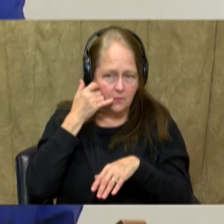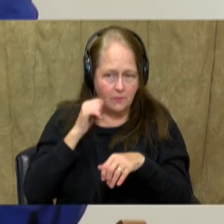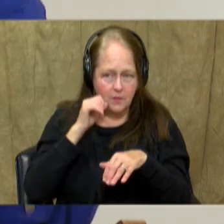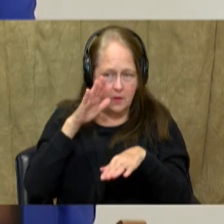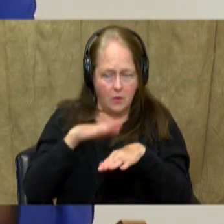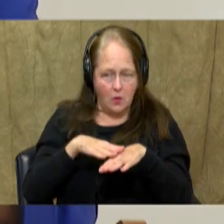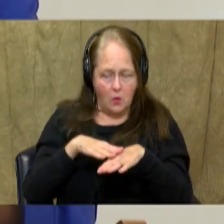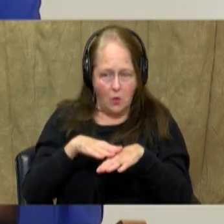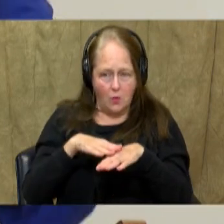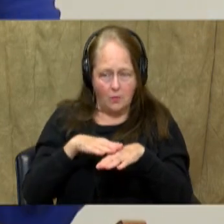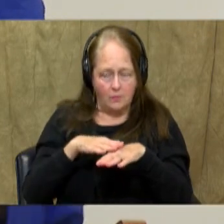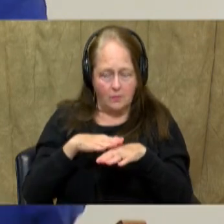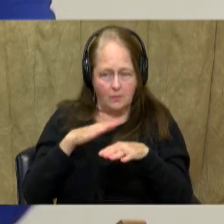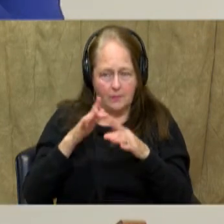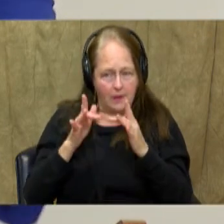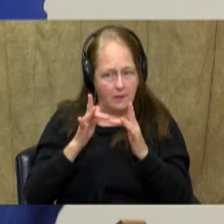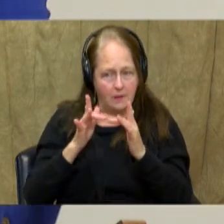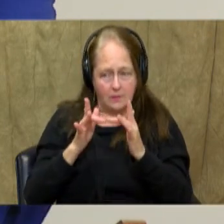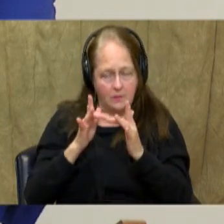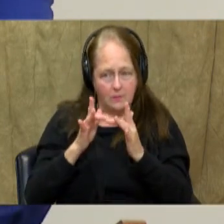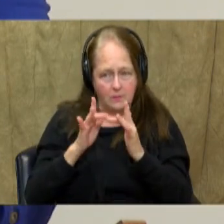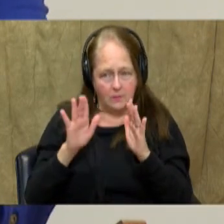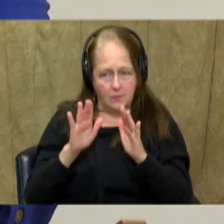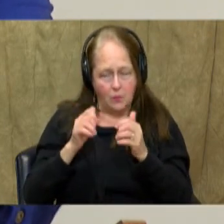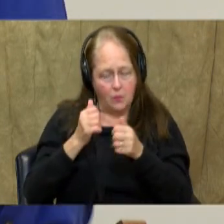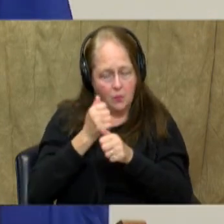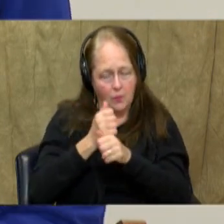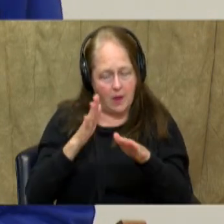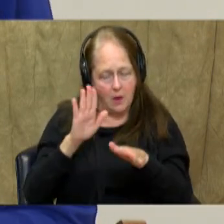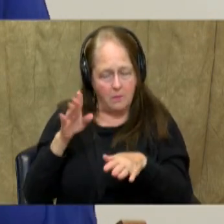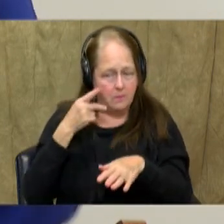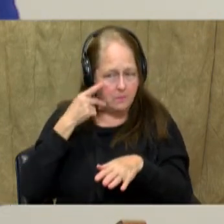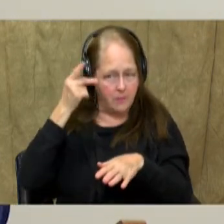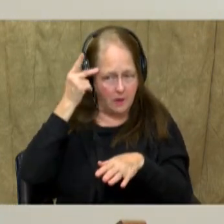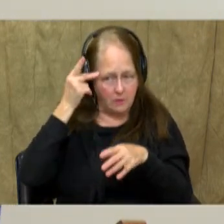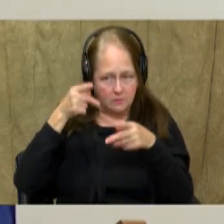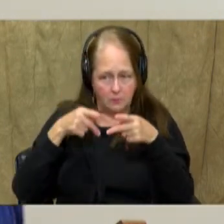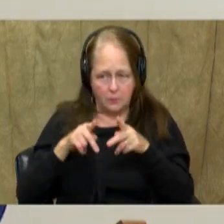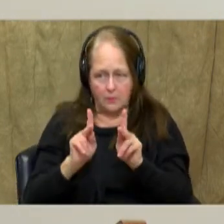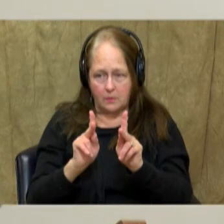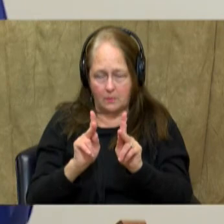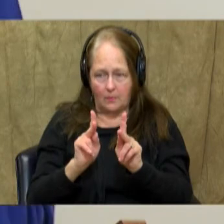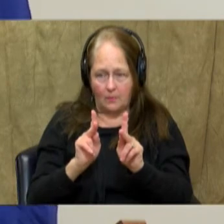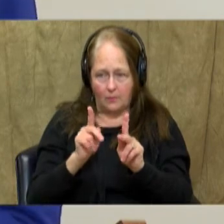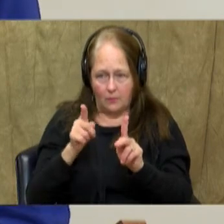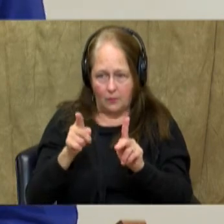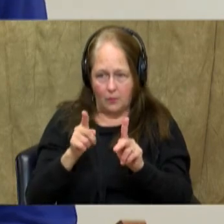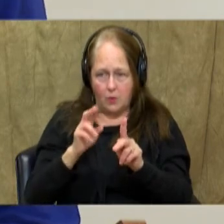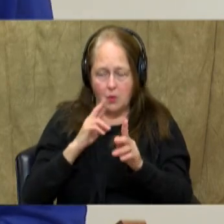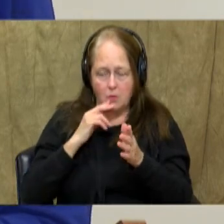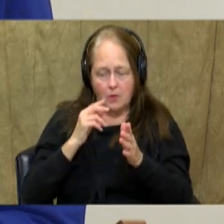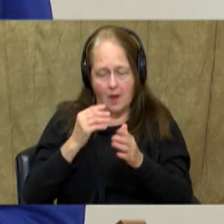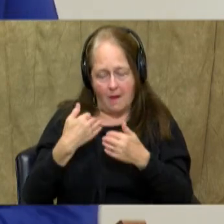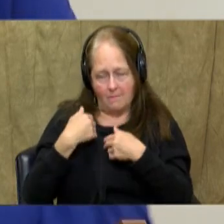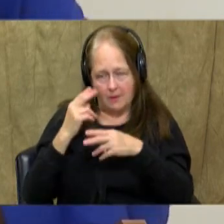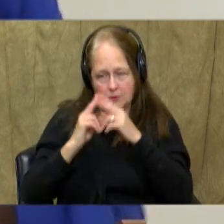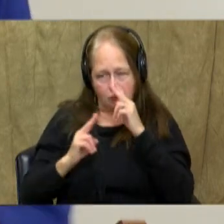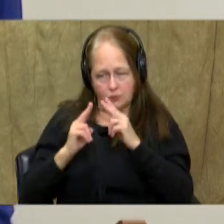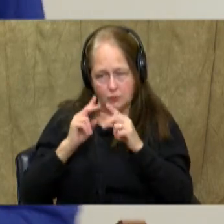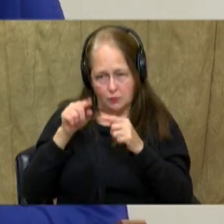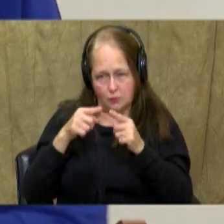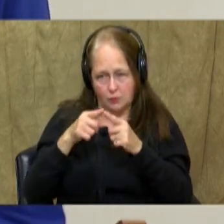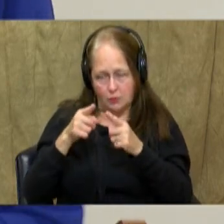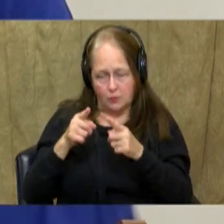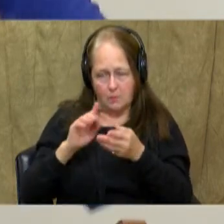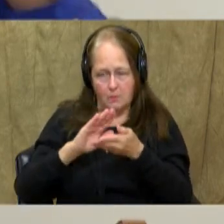it on social media without your parents' permission. But if you do that, then you are recording history so that when you